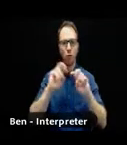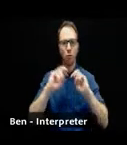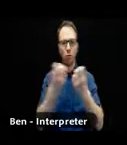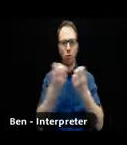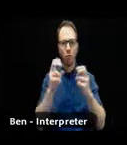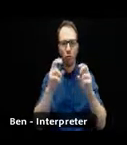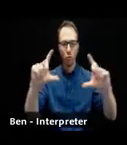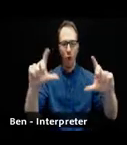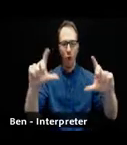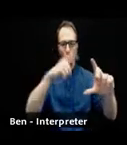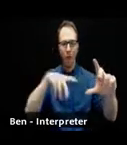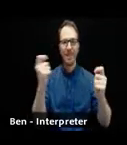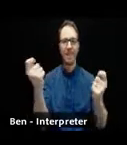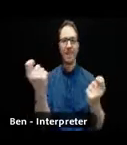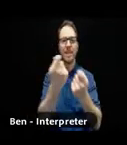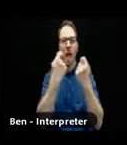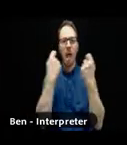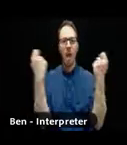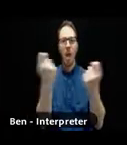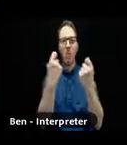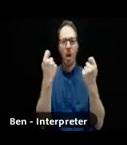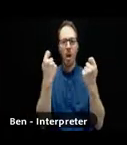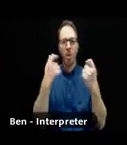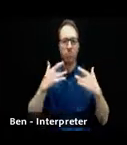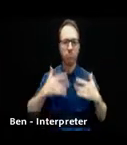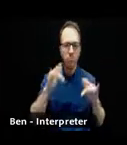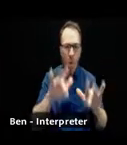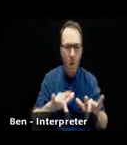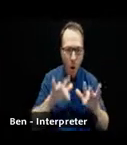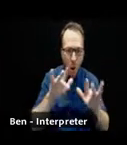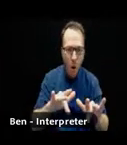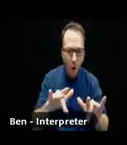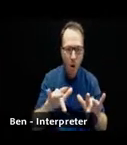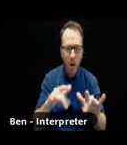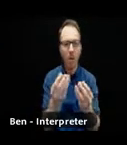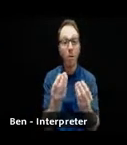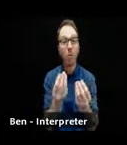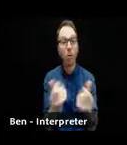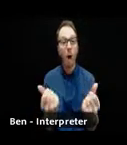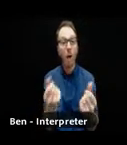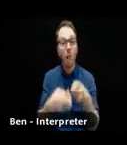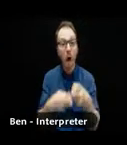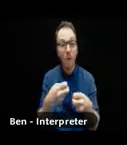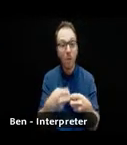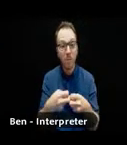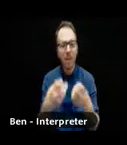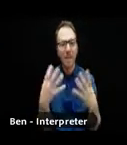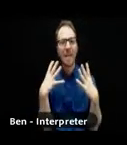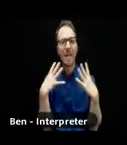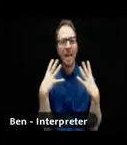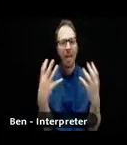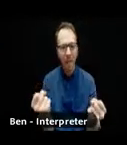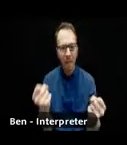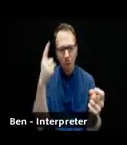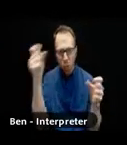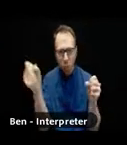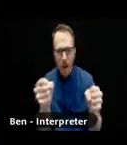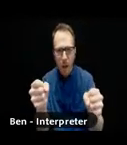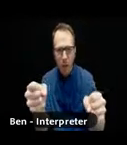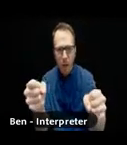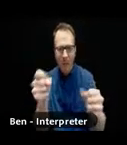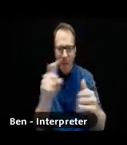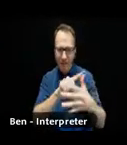to celebrate, to mourn, to solve problems, to heal, to strategize,